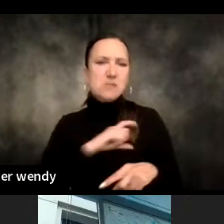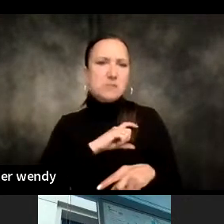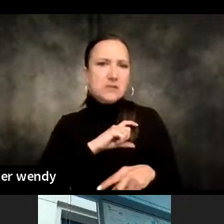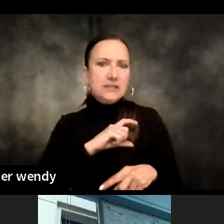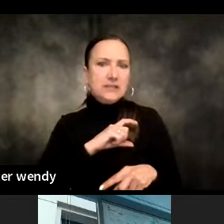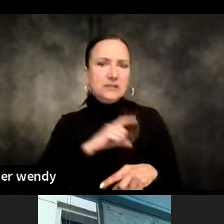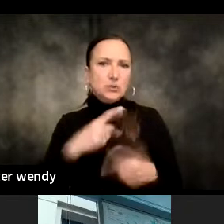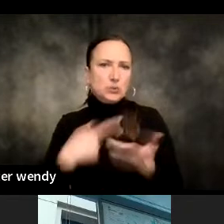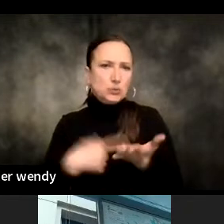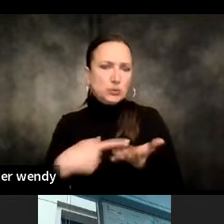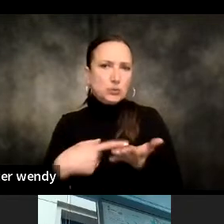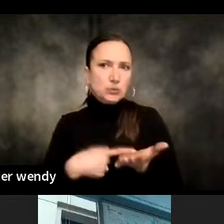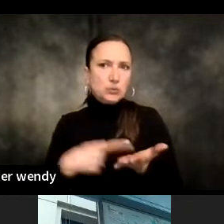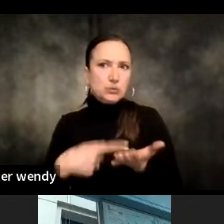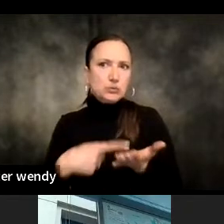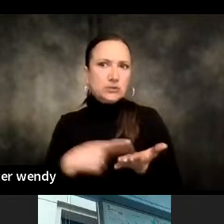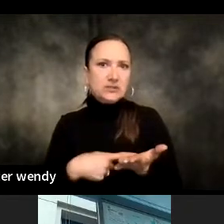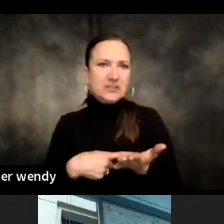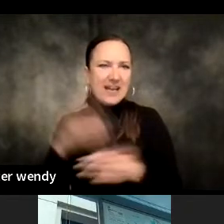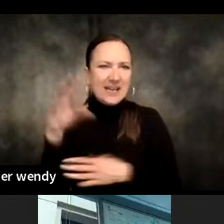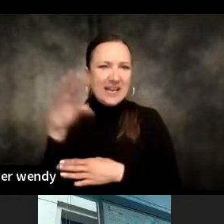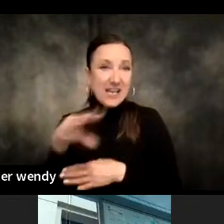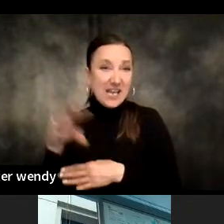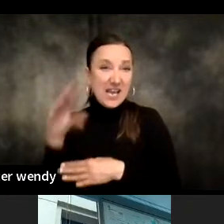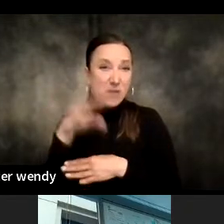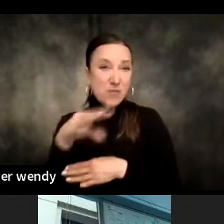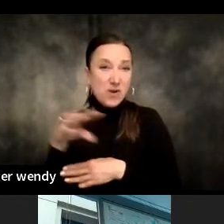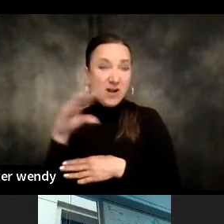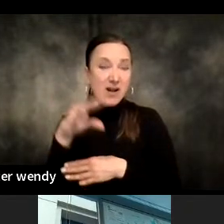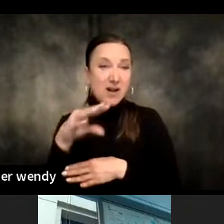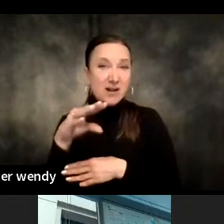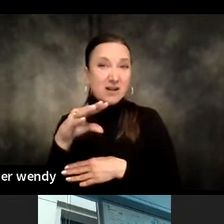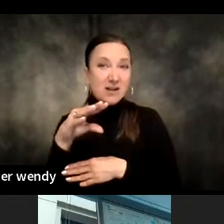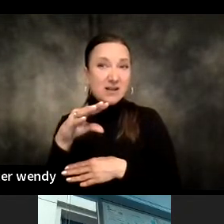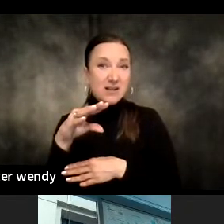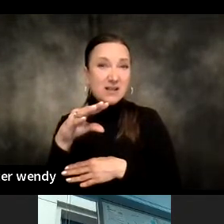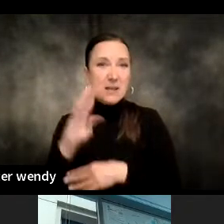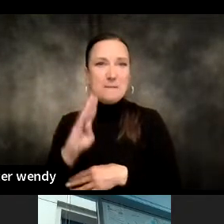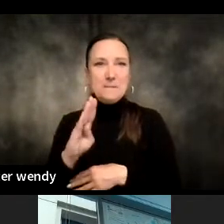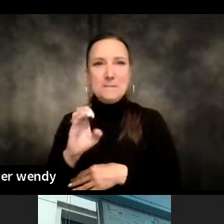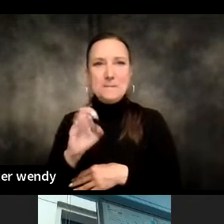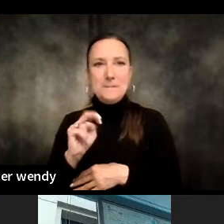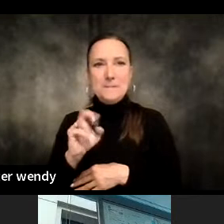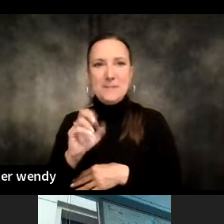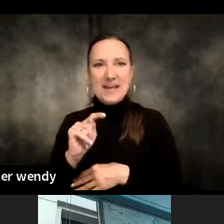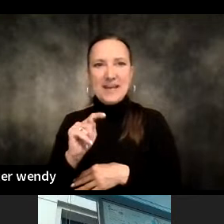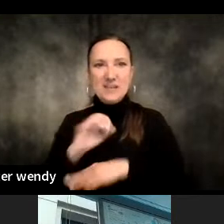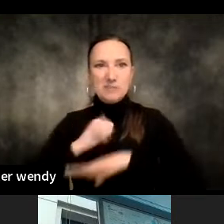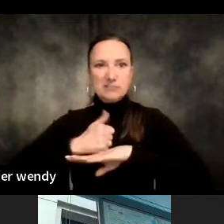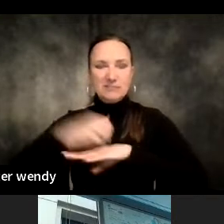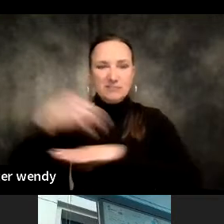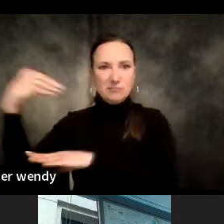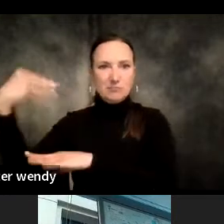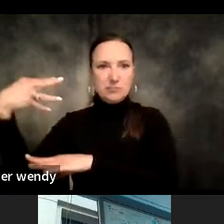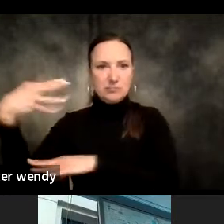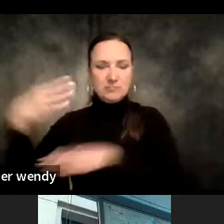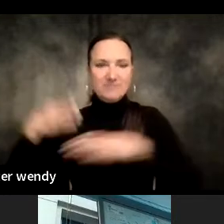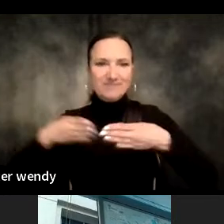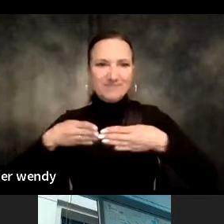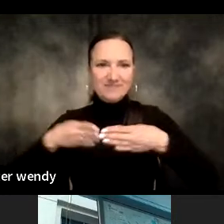the mobile camera that was placed at Bennett Place, Bennett